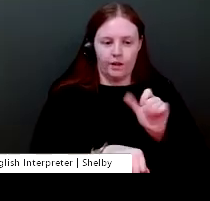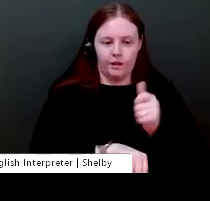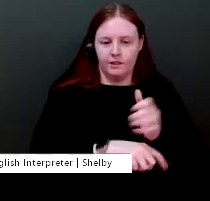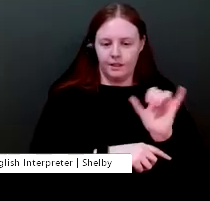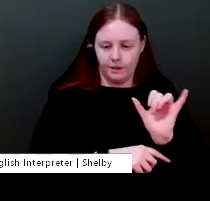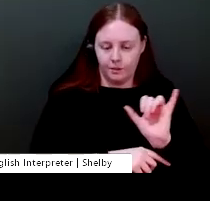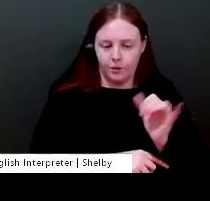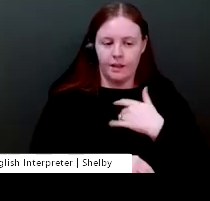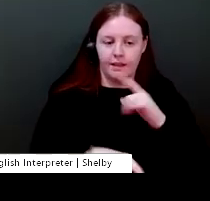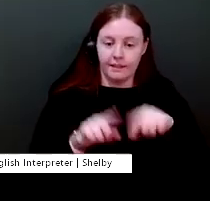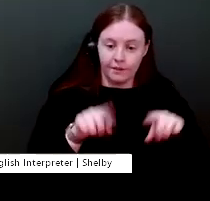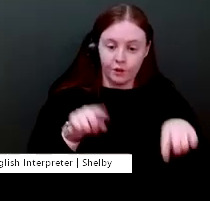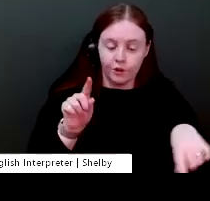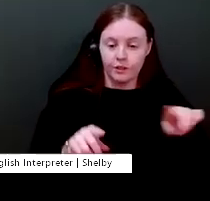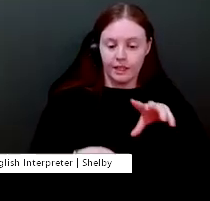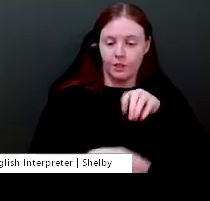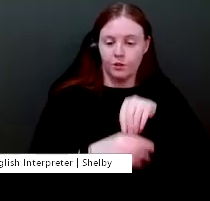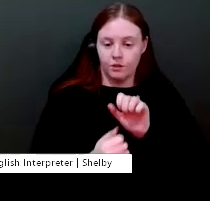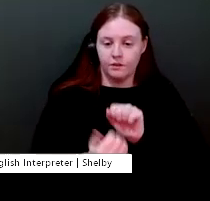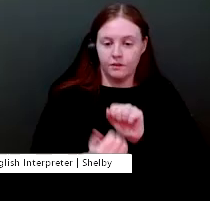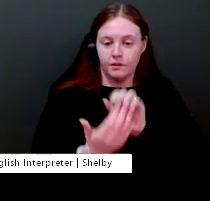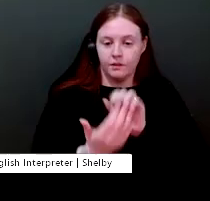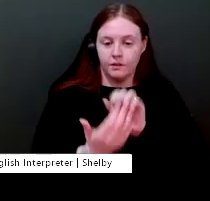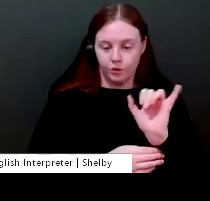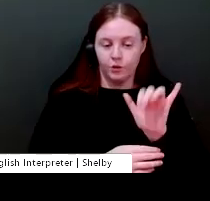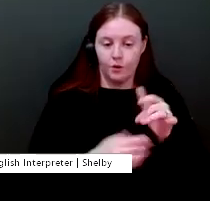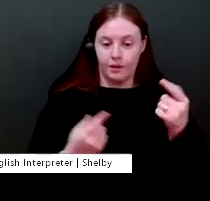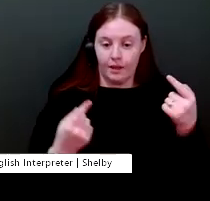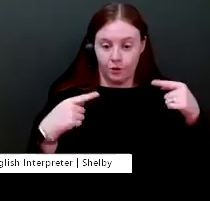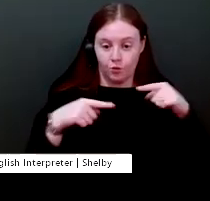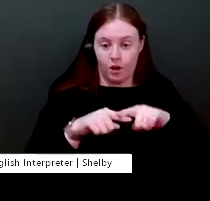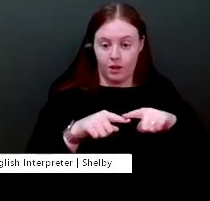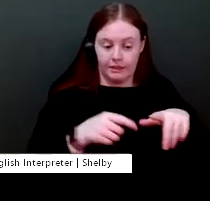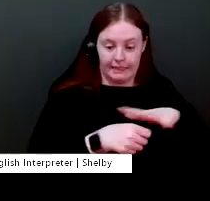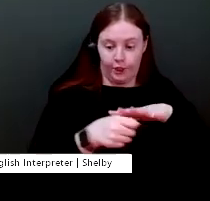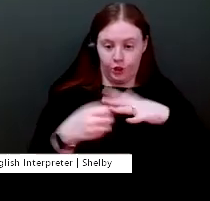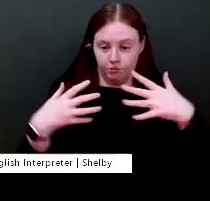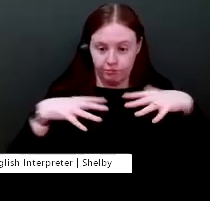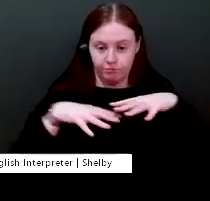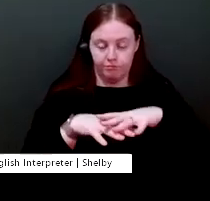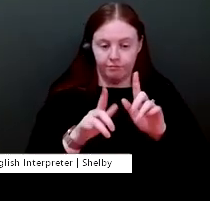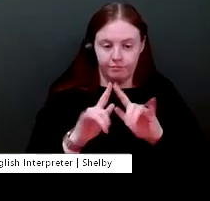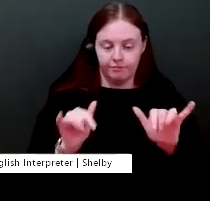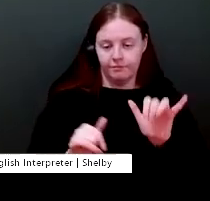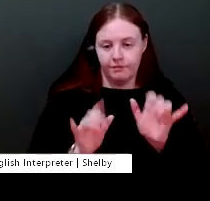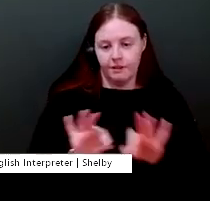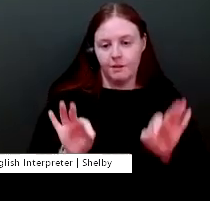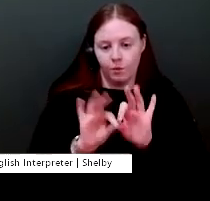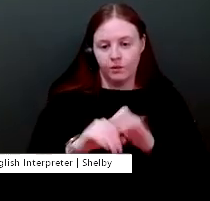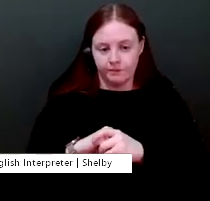and inclusivity approach, which is why being cross-sectoral is really key.